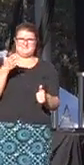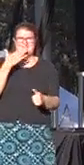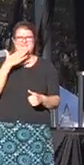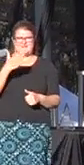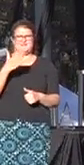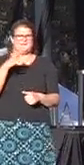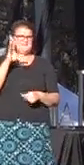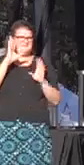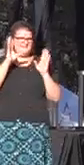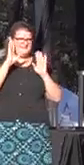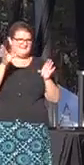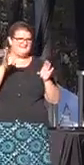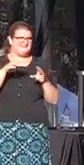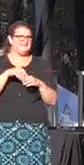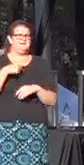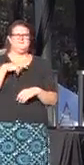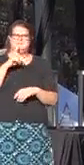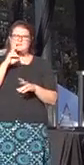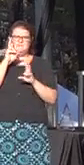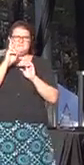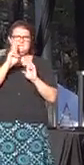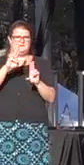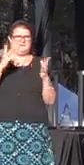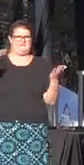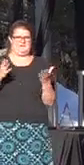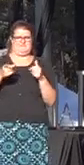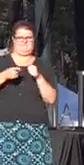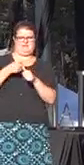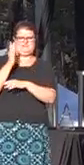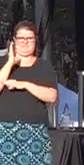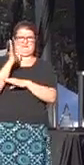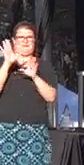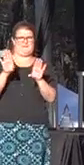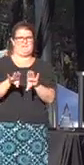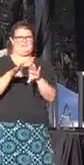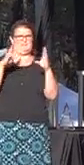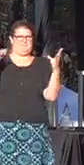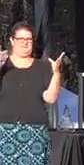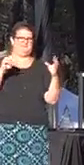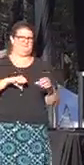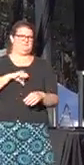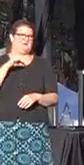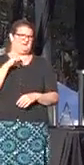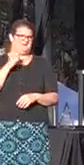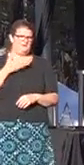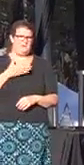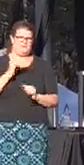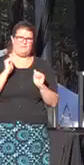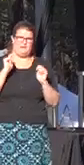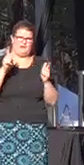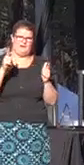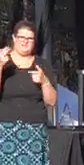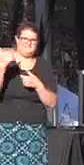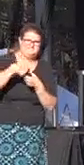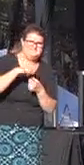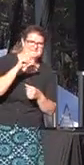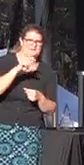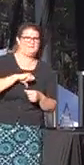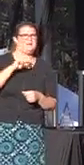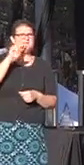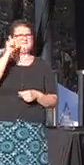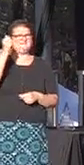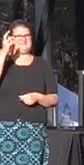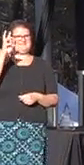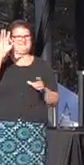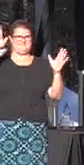Thank you, Jaime. And I'm so honored to be the first speaker that gets to open this and welcome you all to San Diego Pride